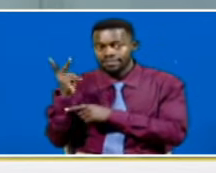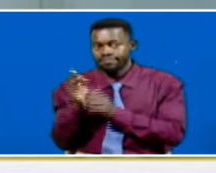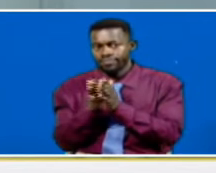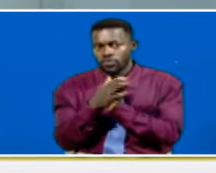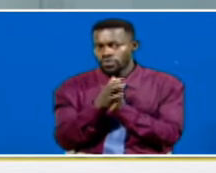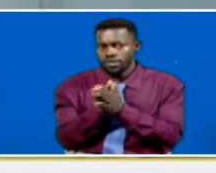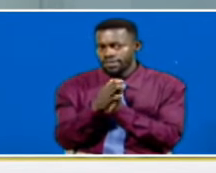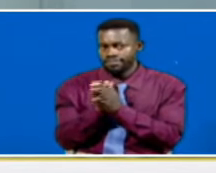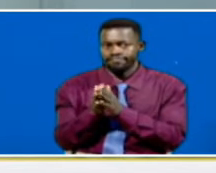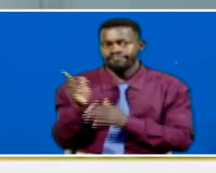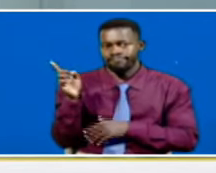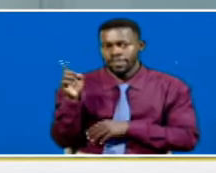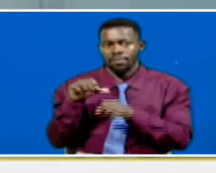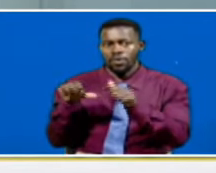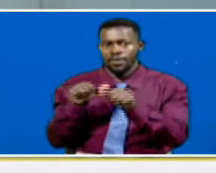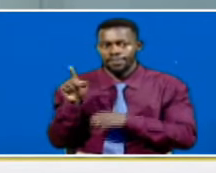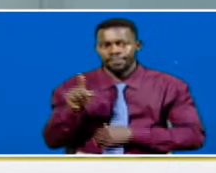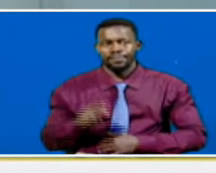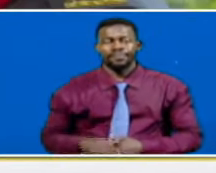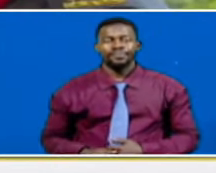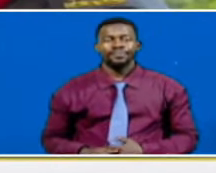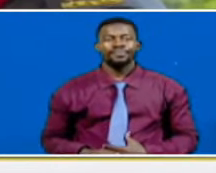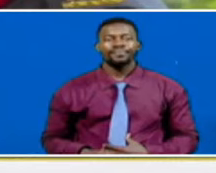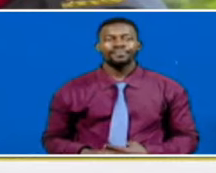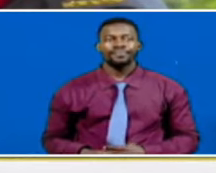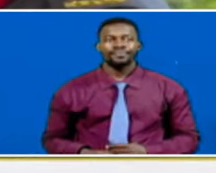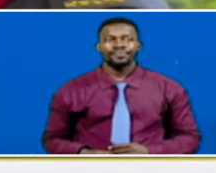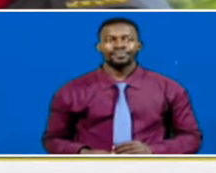and times of Francis Ogolla.